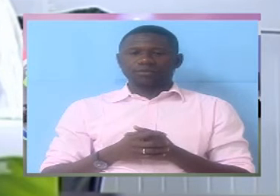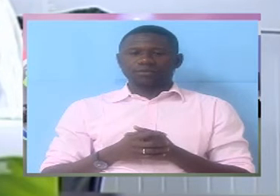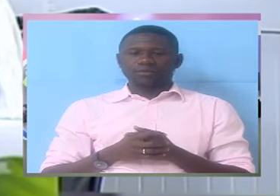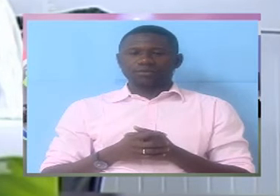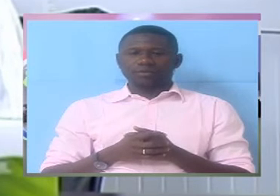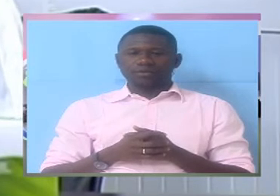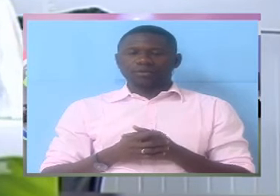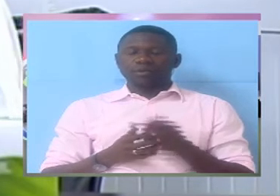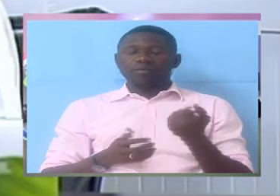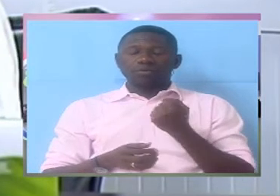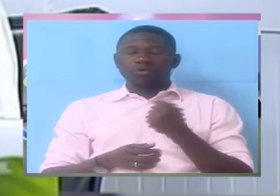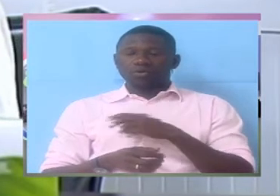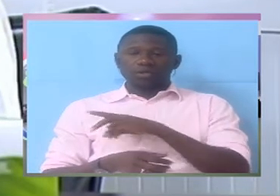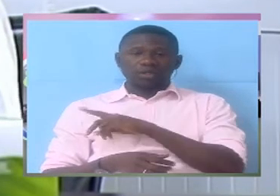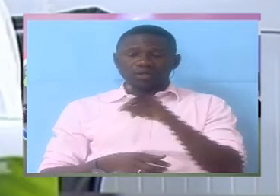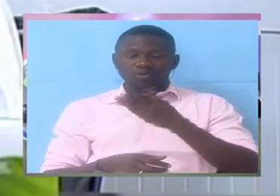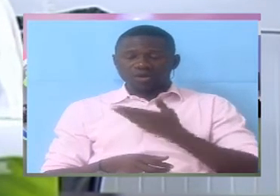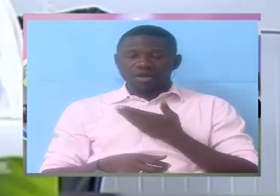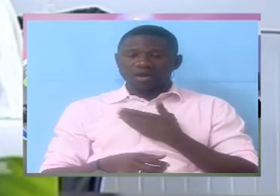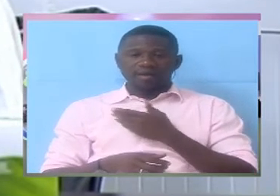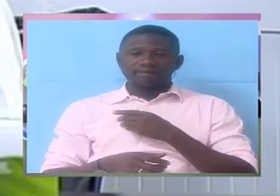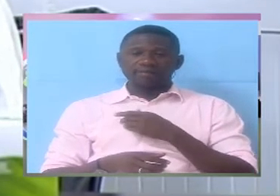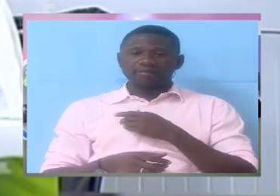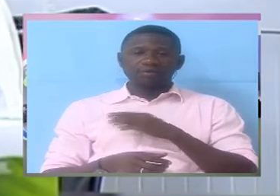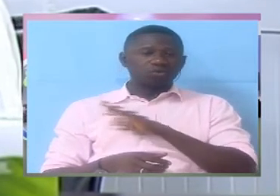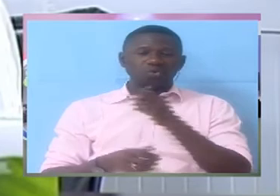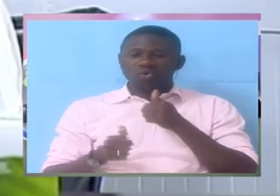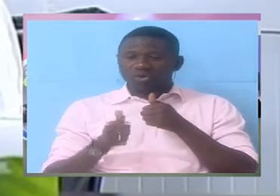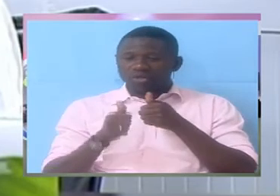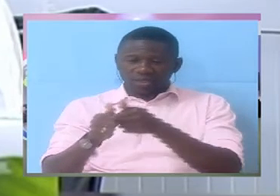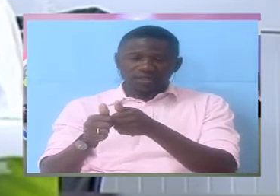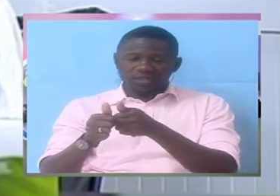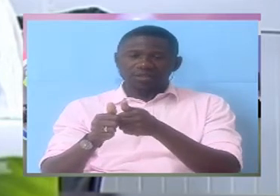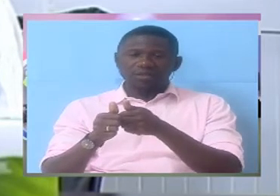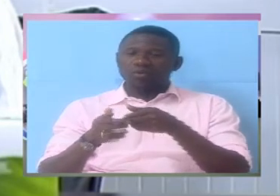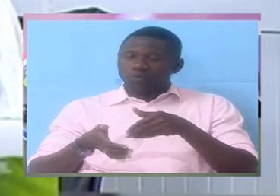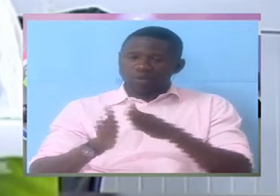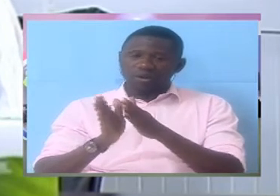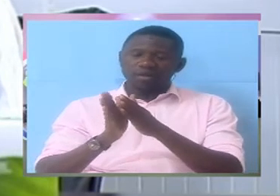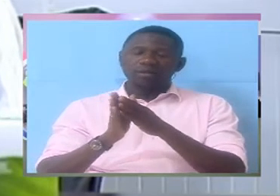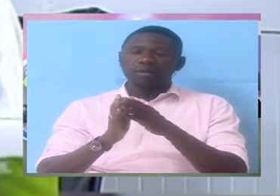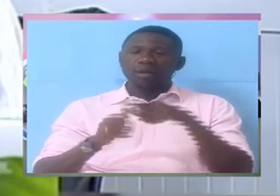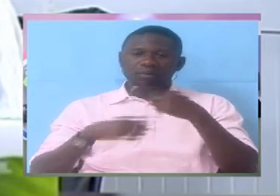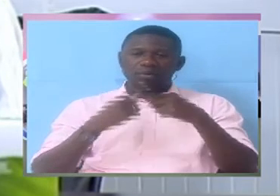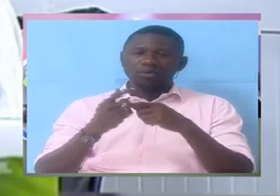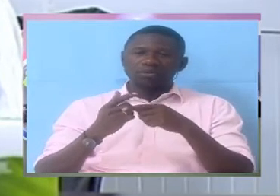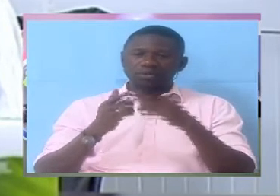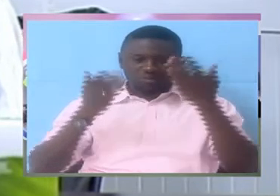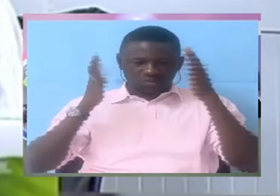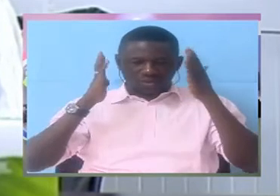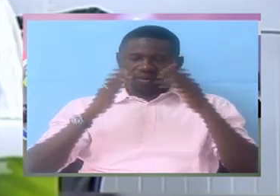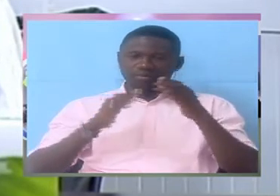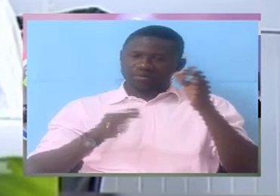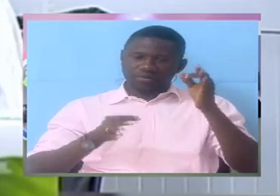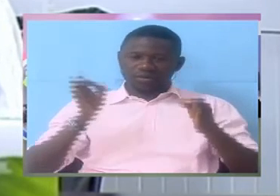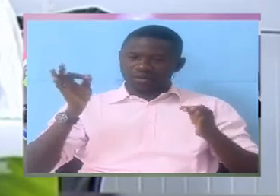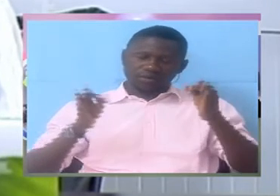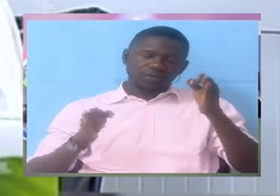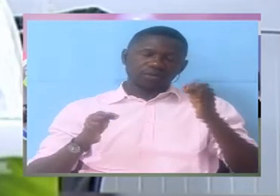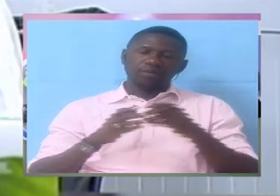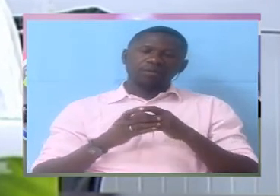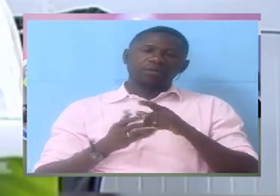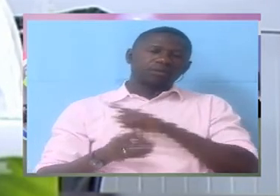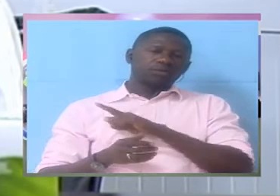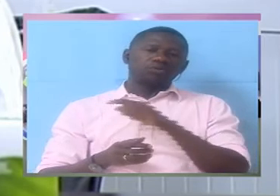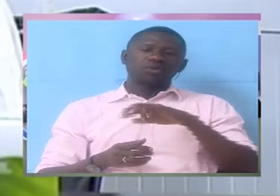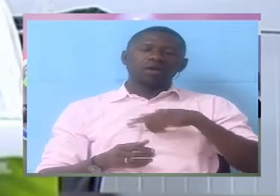They couldn't have a headway in the case. So they wanted to